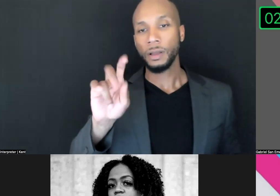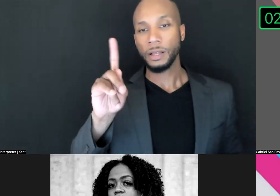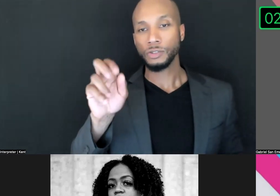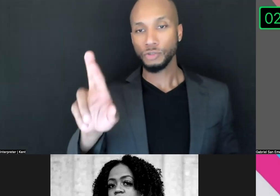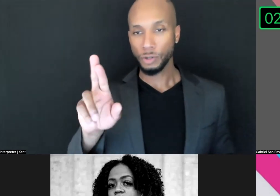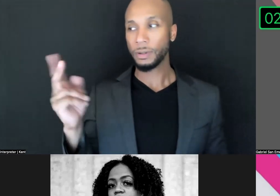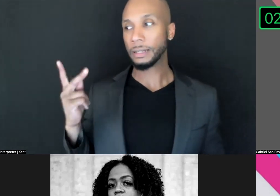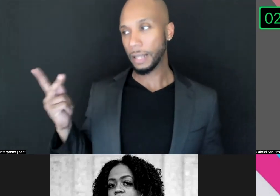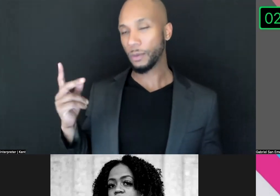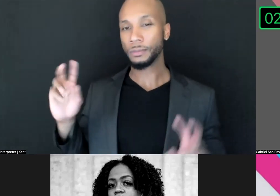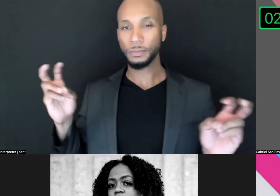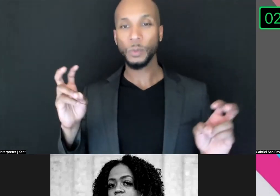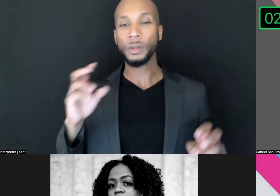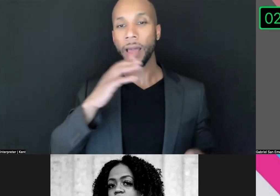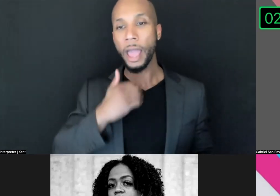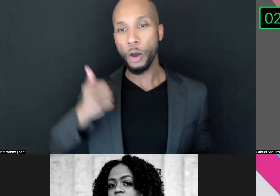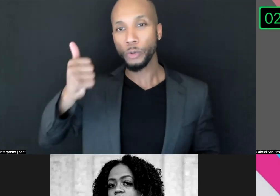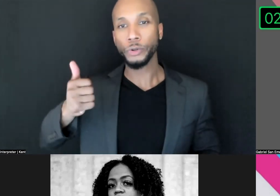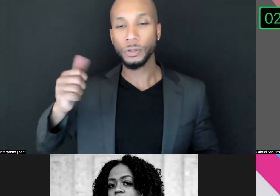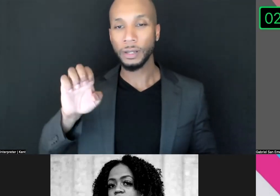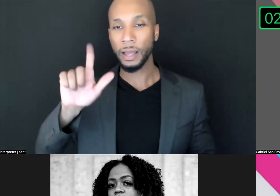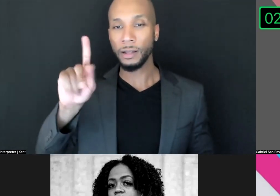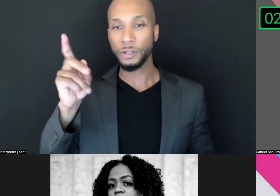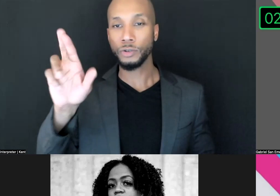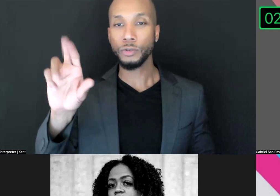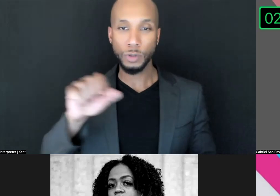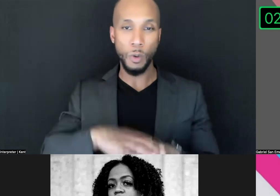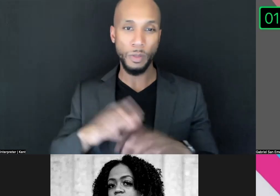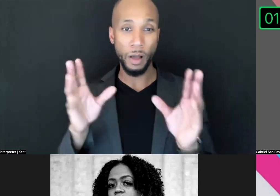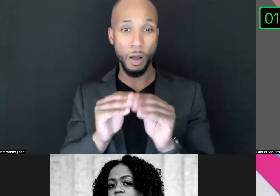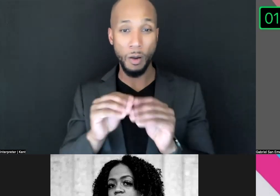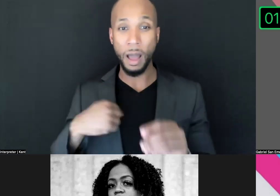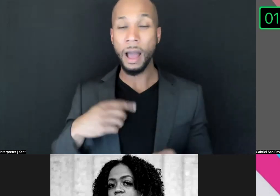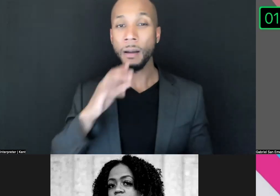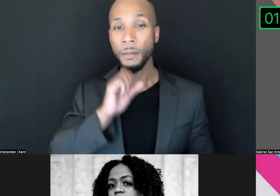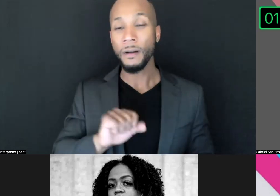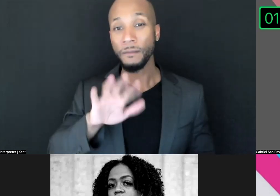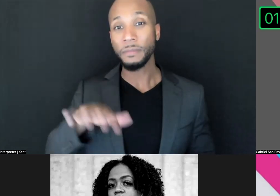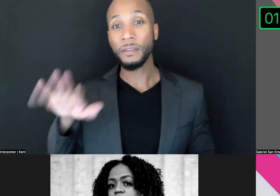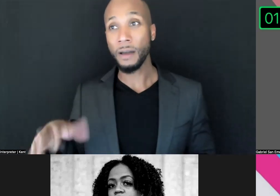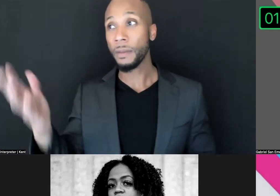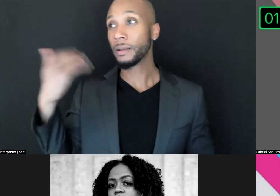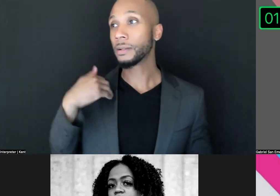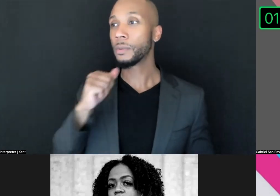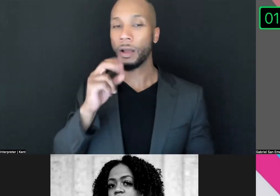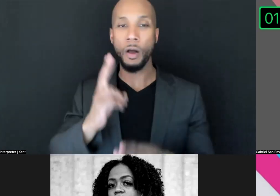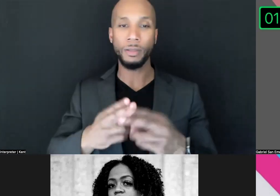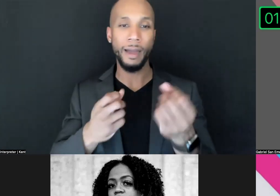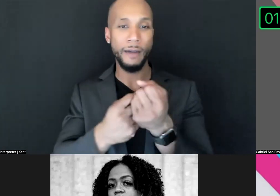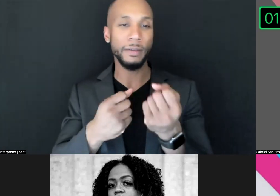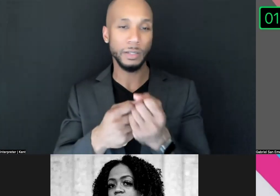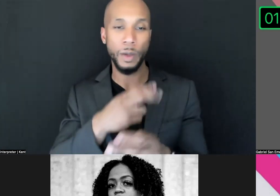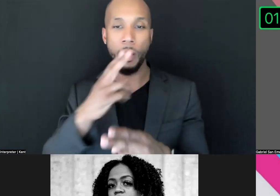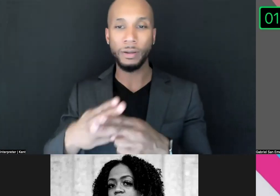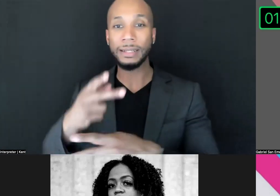on the call, I'm 55, and I remember we didn't call it advocacy; we called it just taking care of people. But